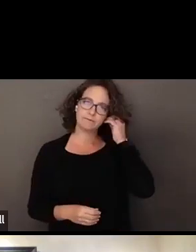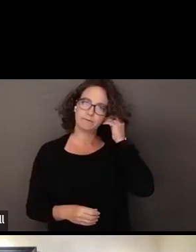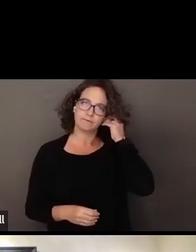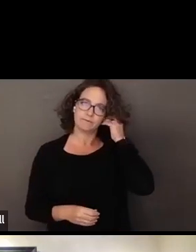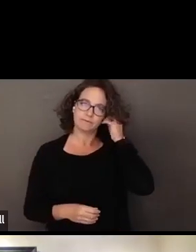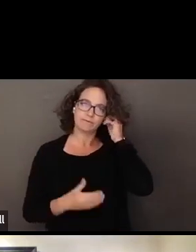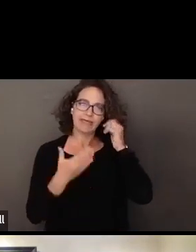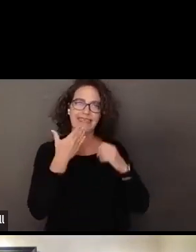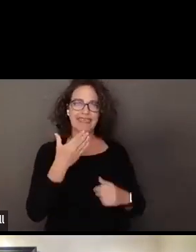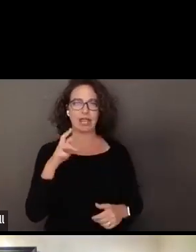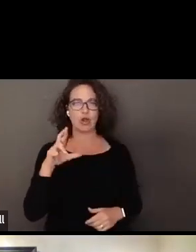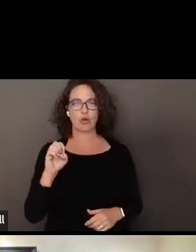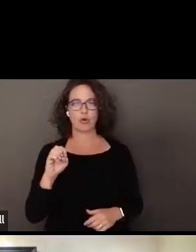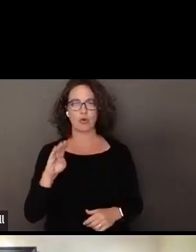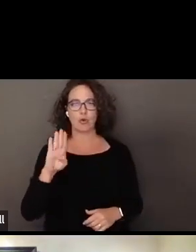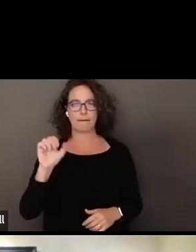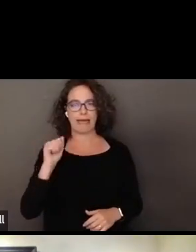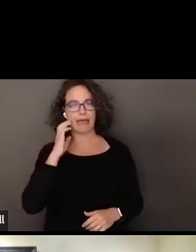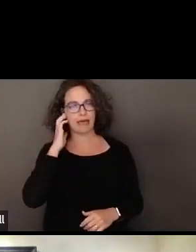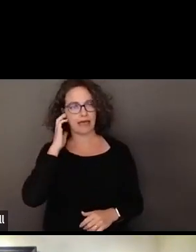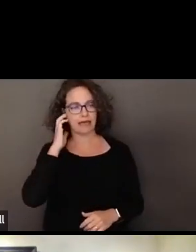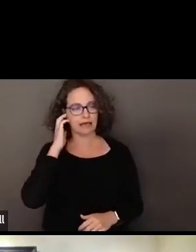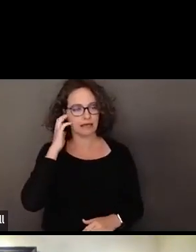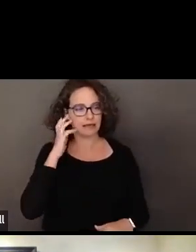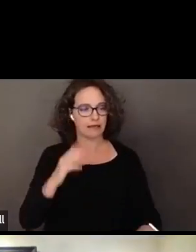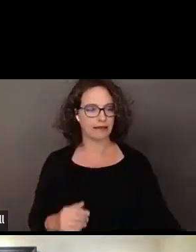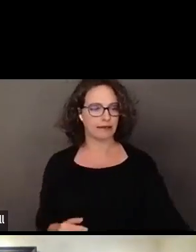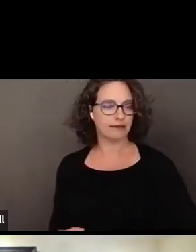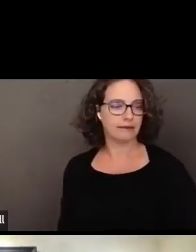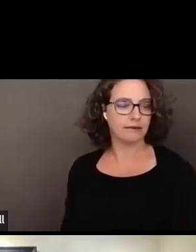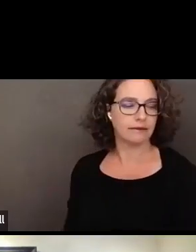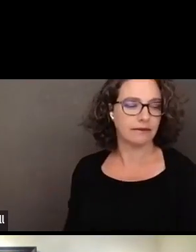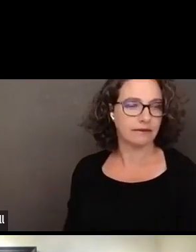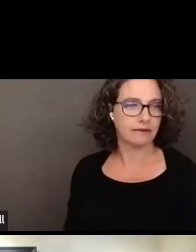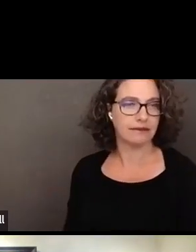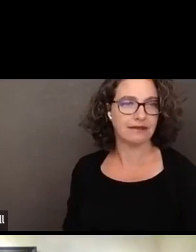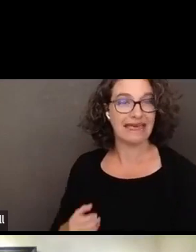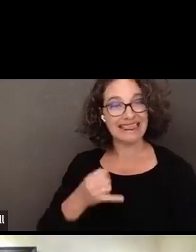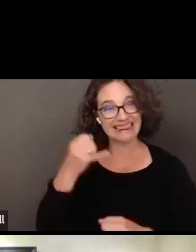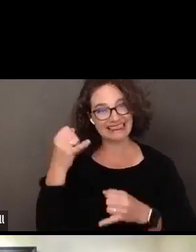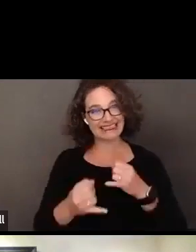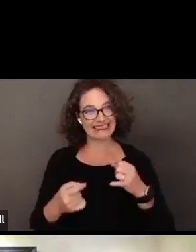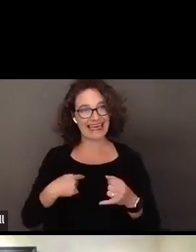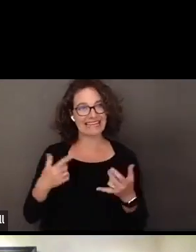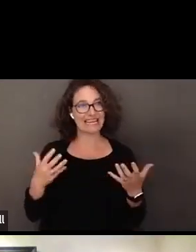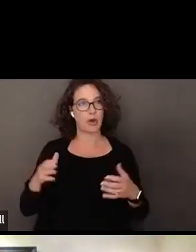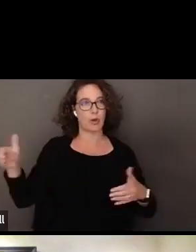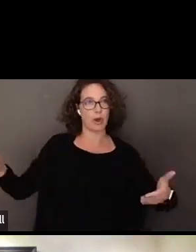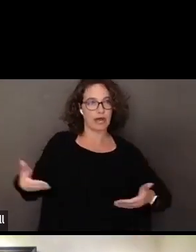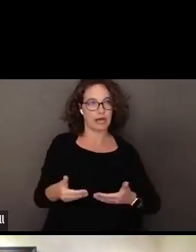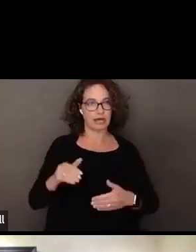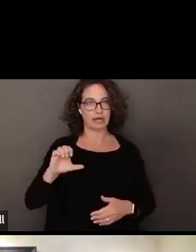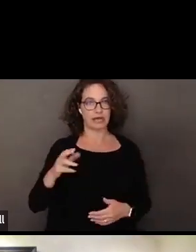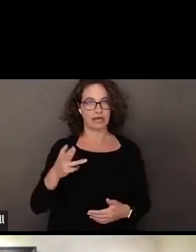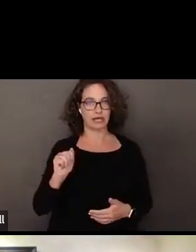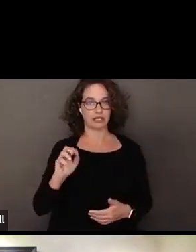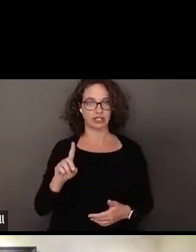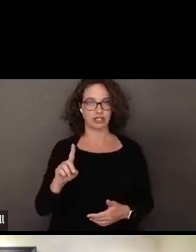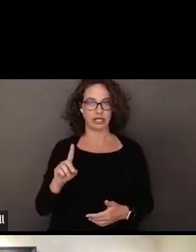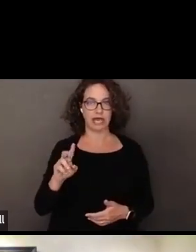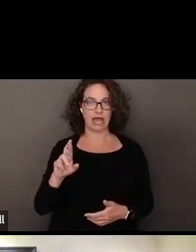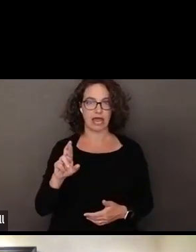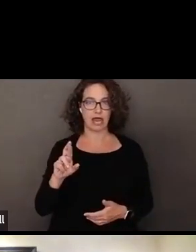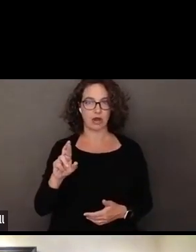Thank you, Rebecca. And last but certainly not least, I'd like to introduce Chad Reznicek from the